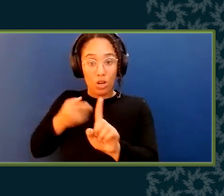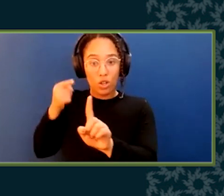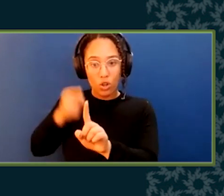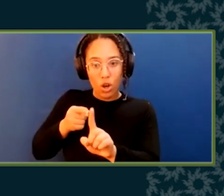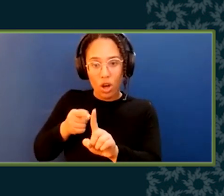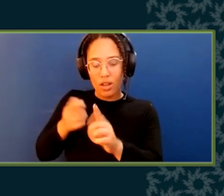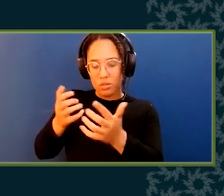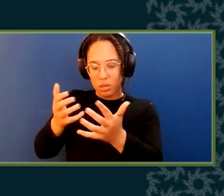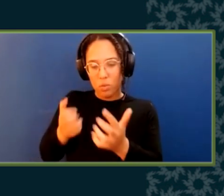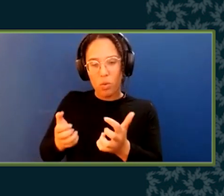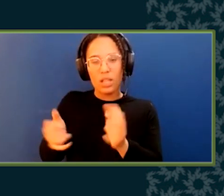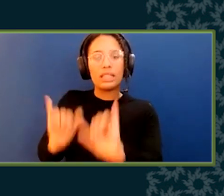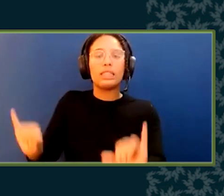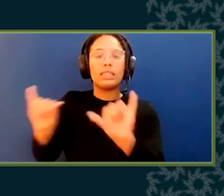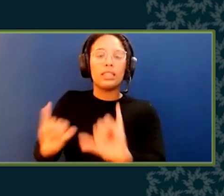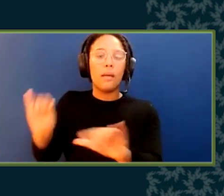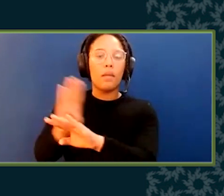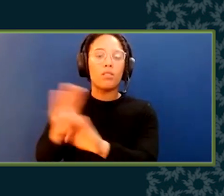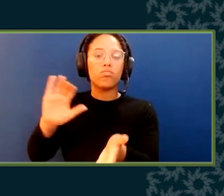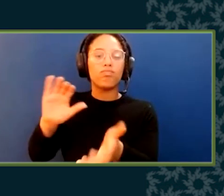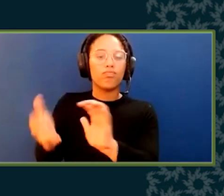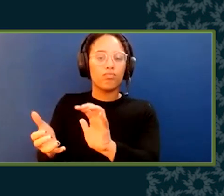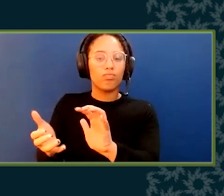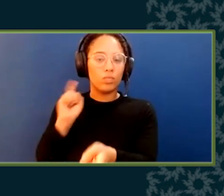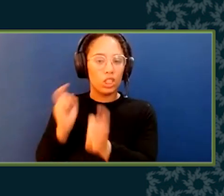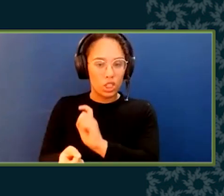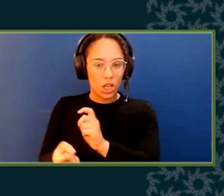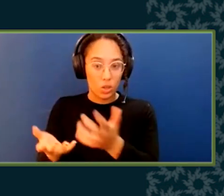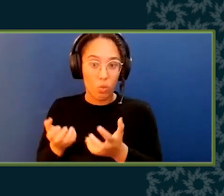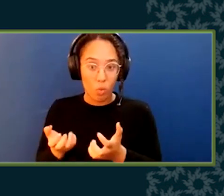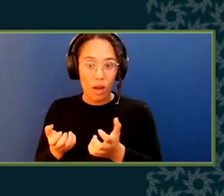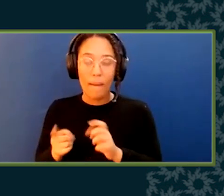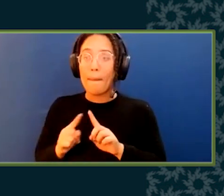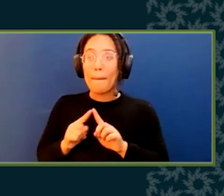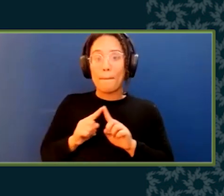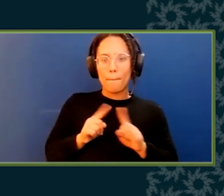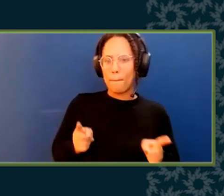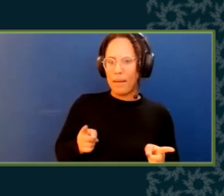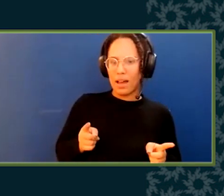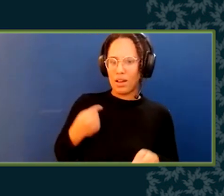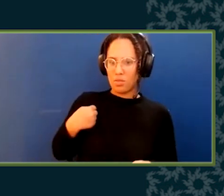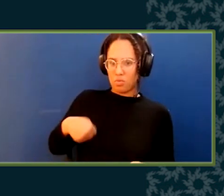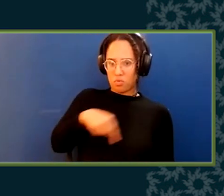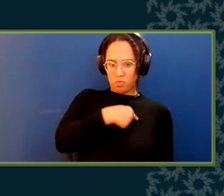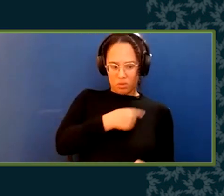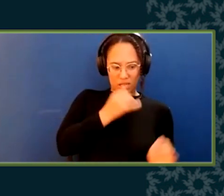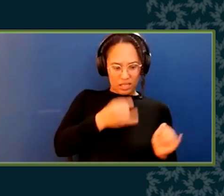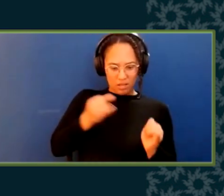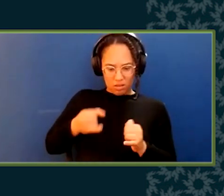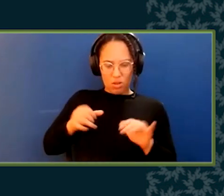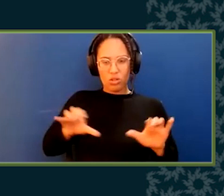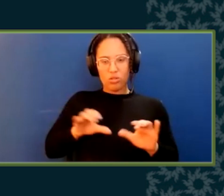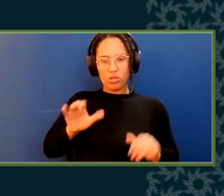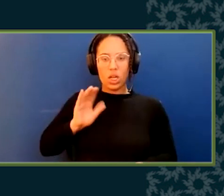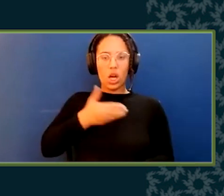to business unusual, but then we ourselves are doing business the same way every